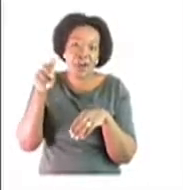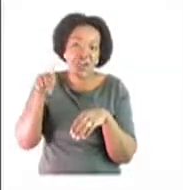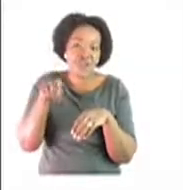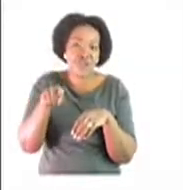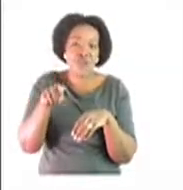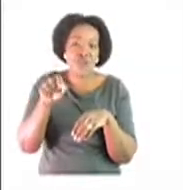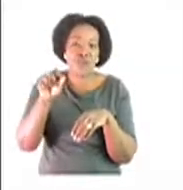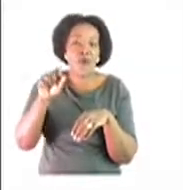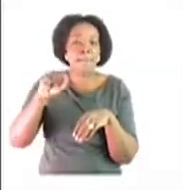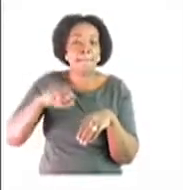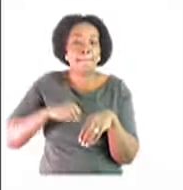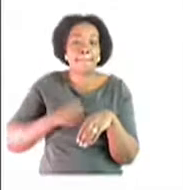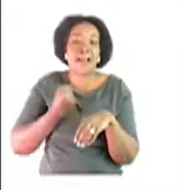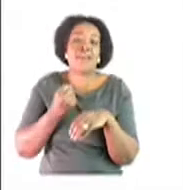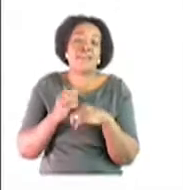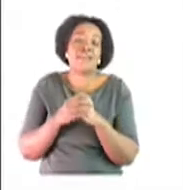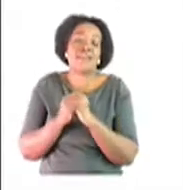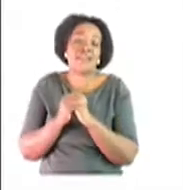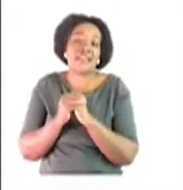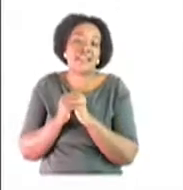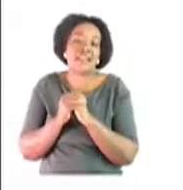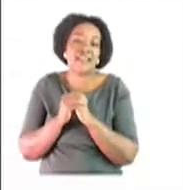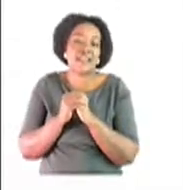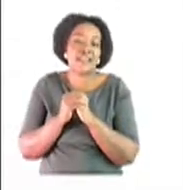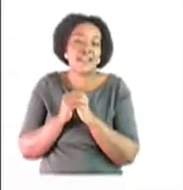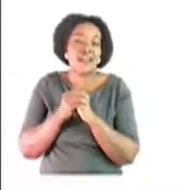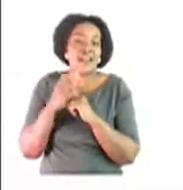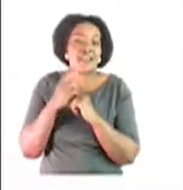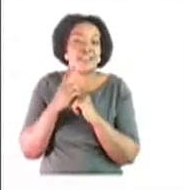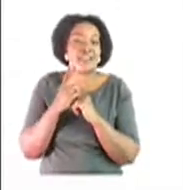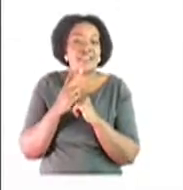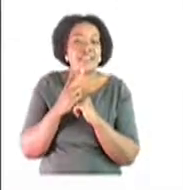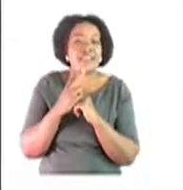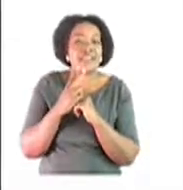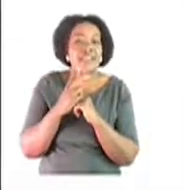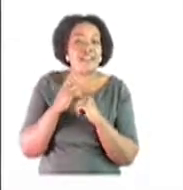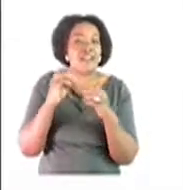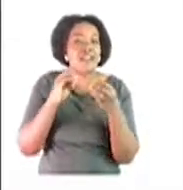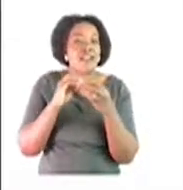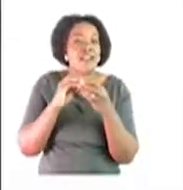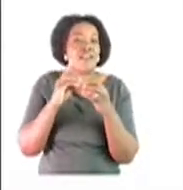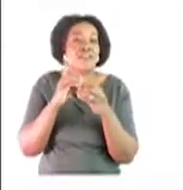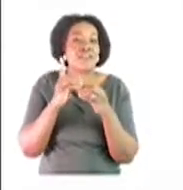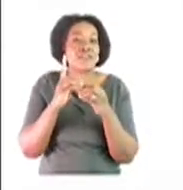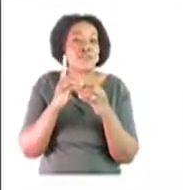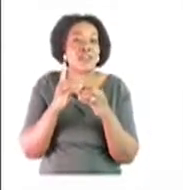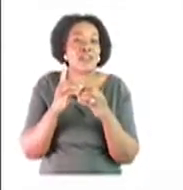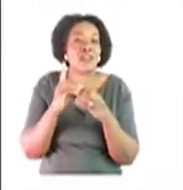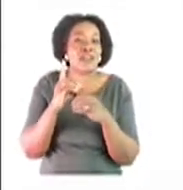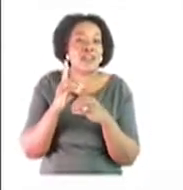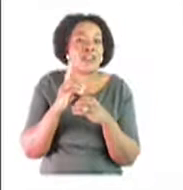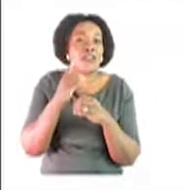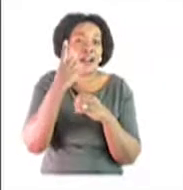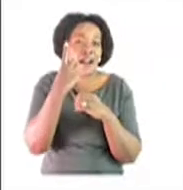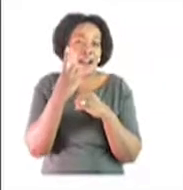you, and my. So let's quickly look at the first sentence there.